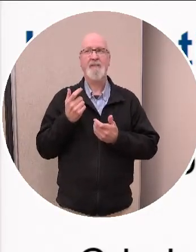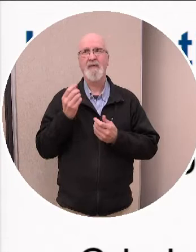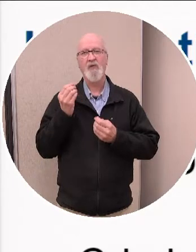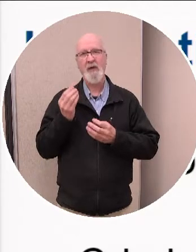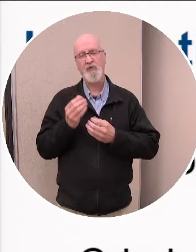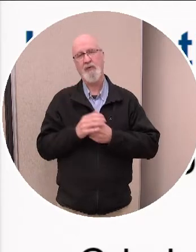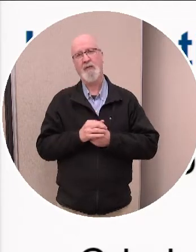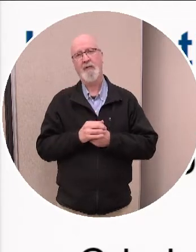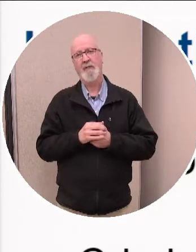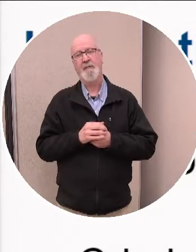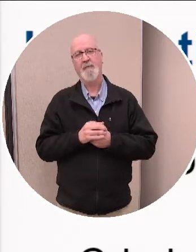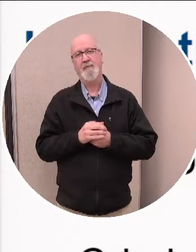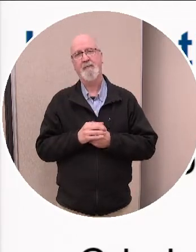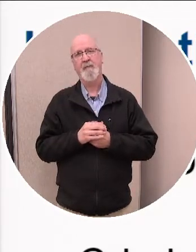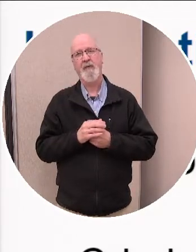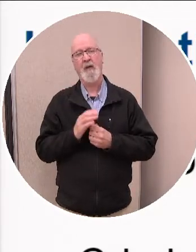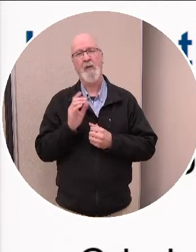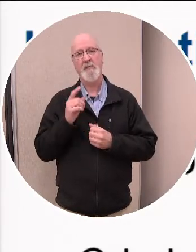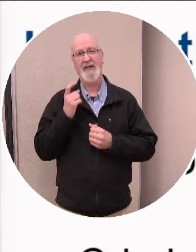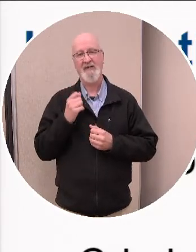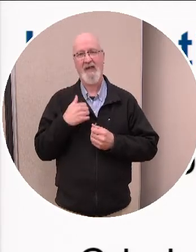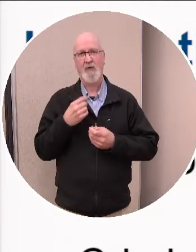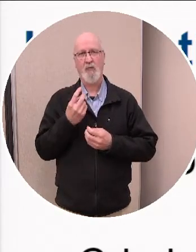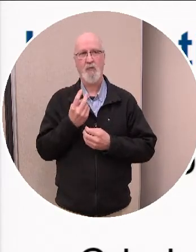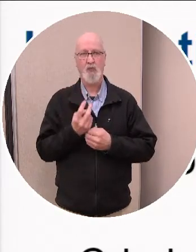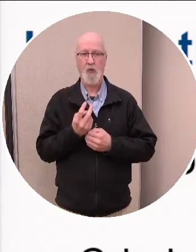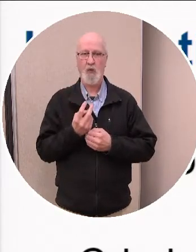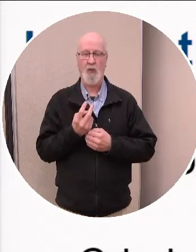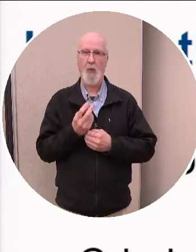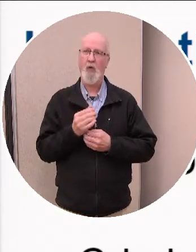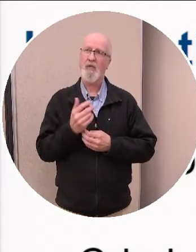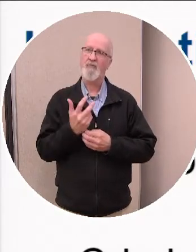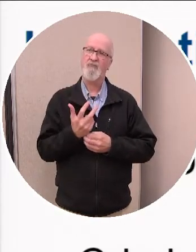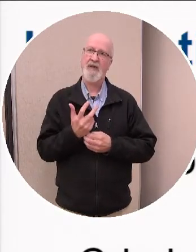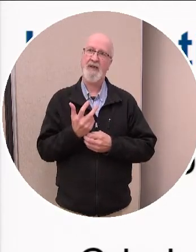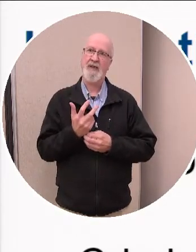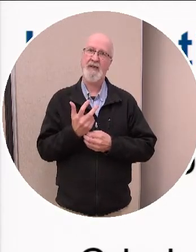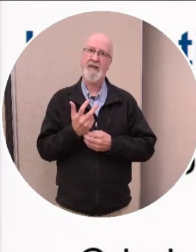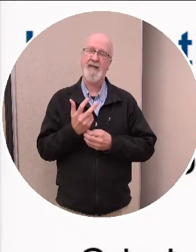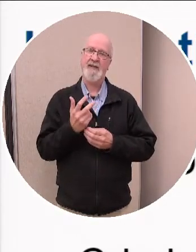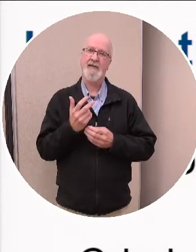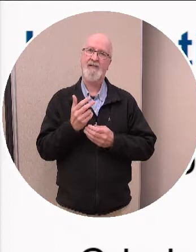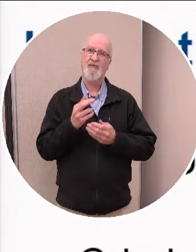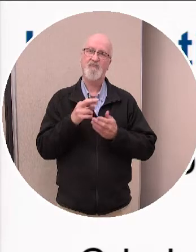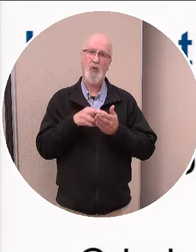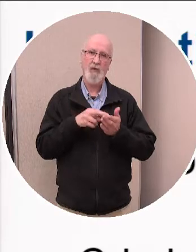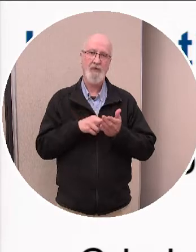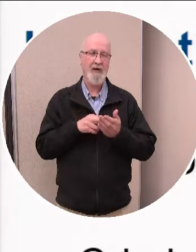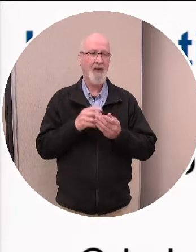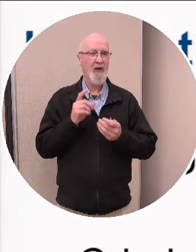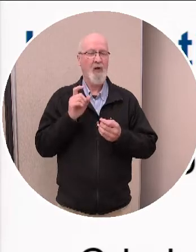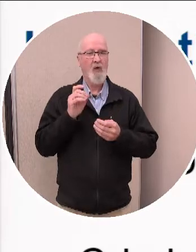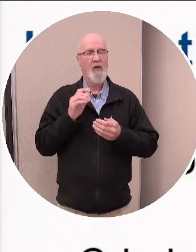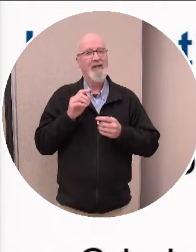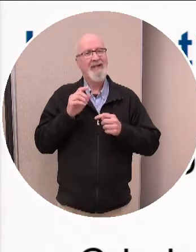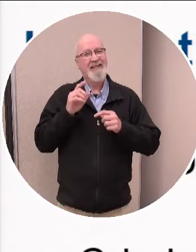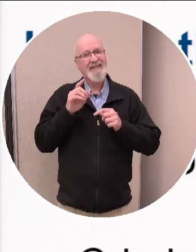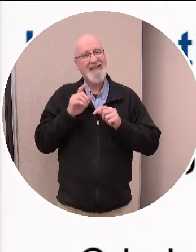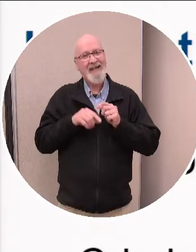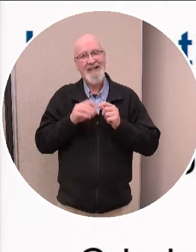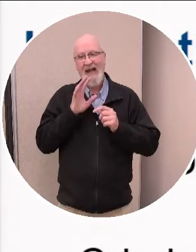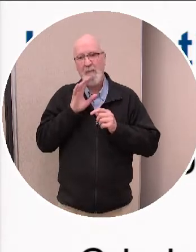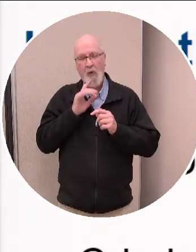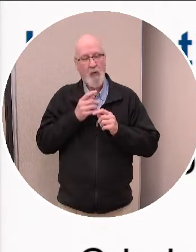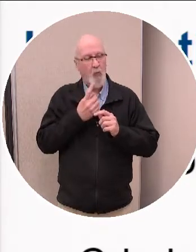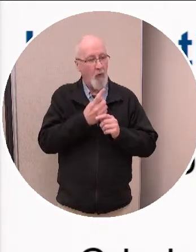incidents. We, because of these three acts of legislation, we do not speak to individual